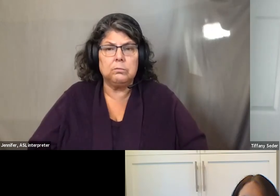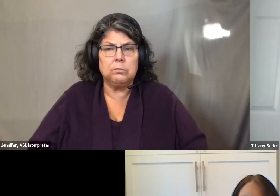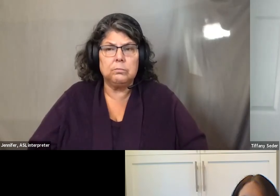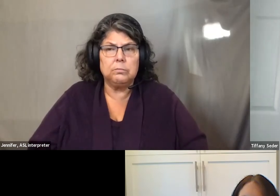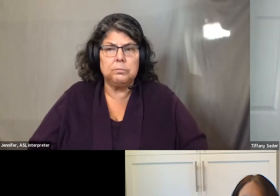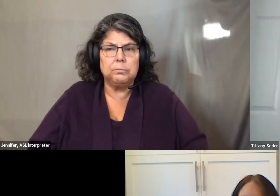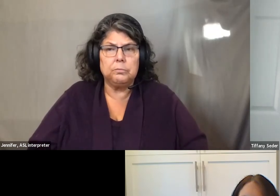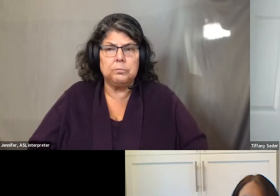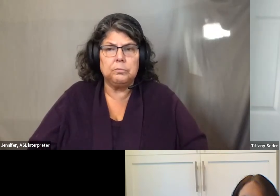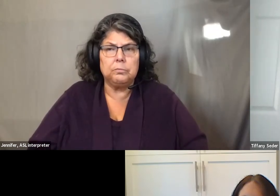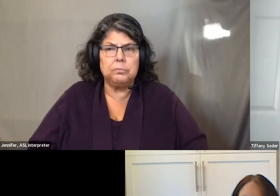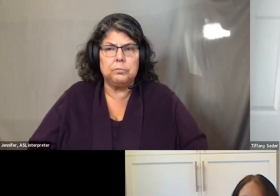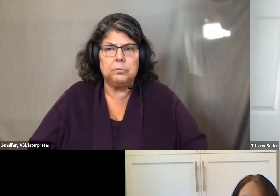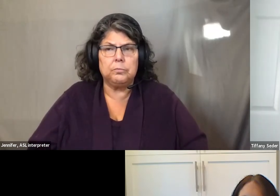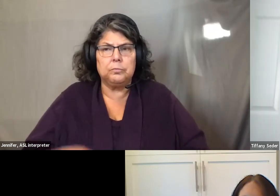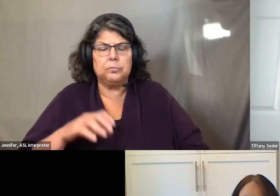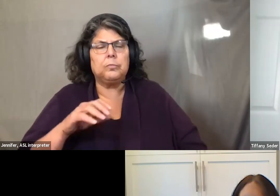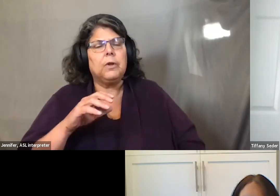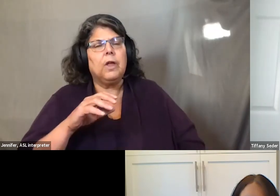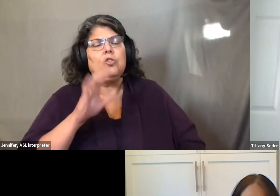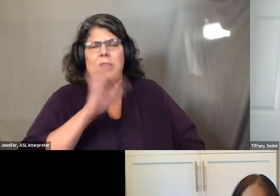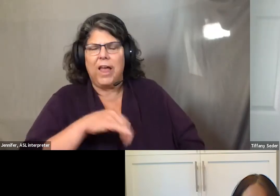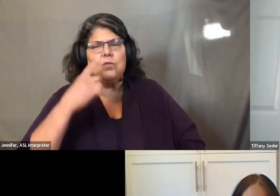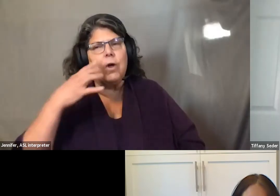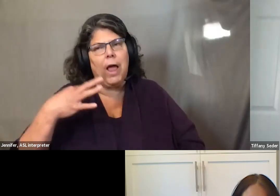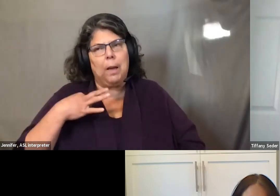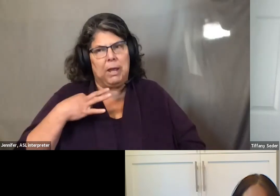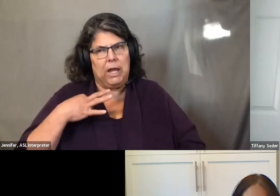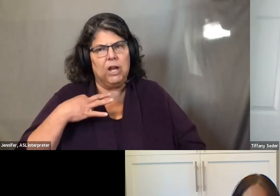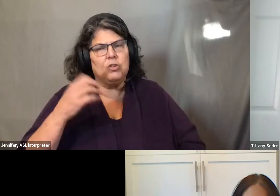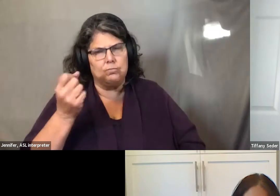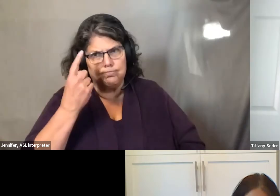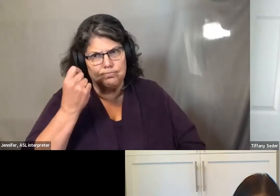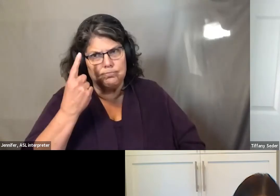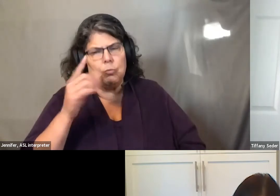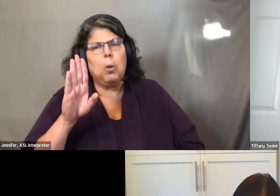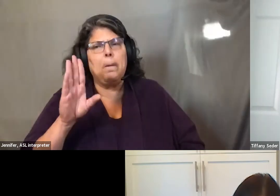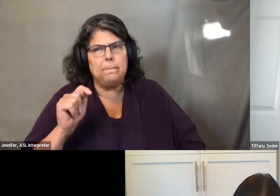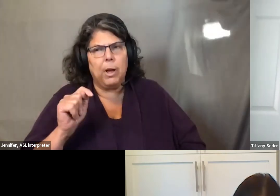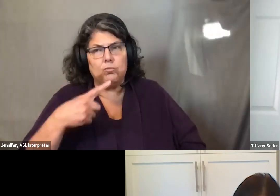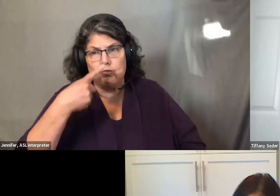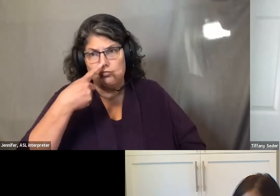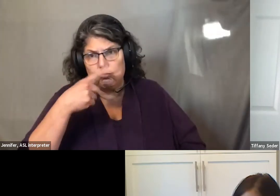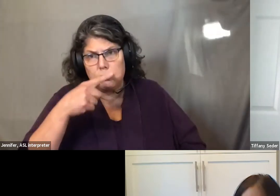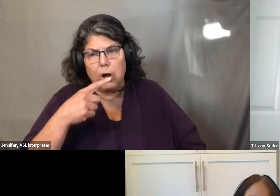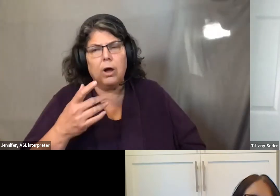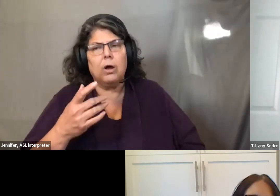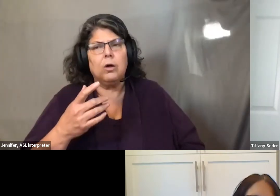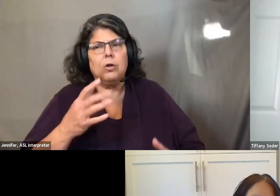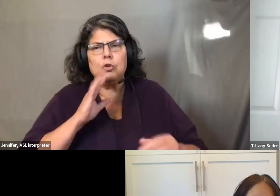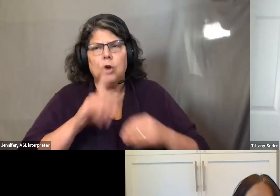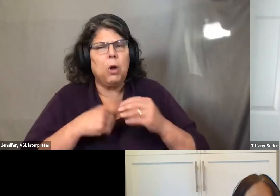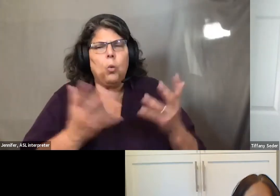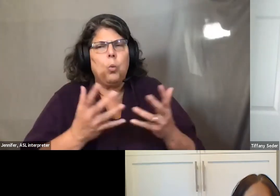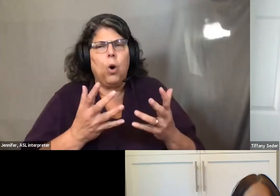So Tiffany, that's the application, but can we walk through the rest of what to